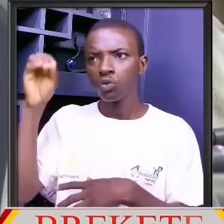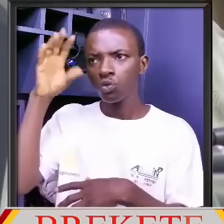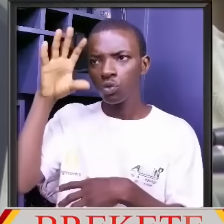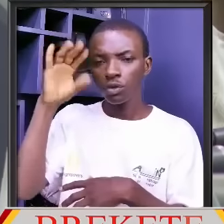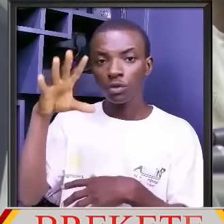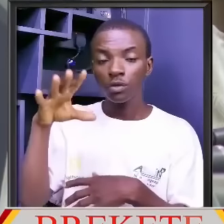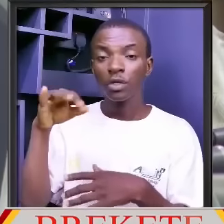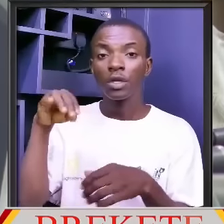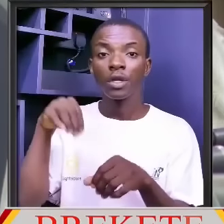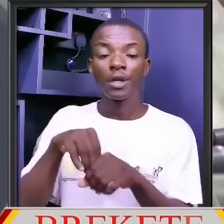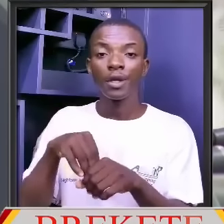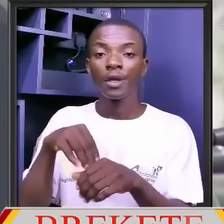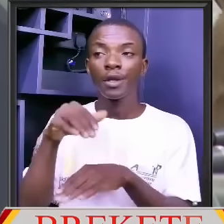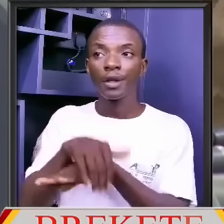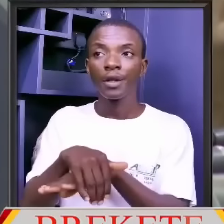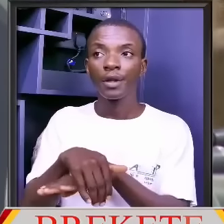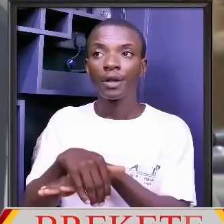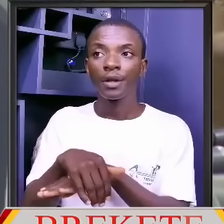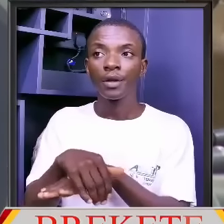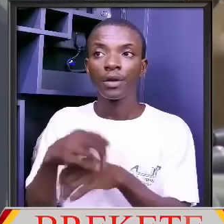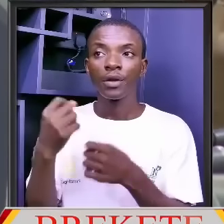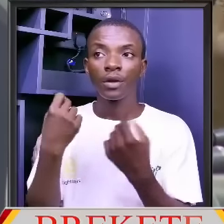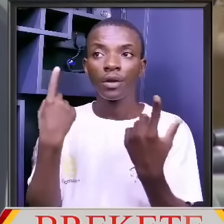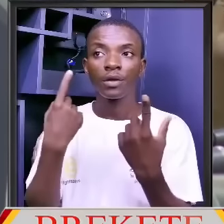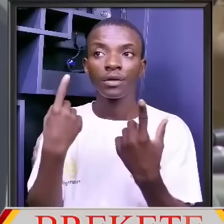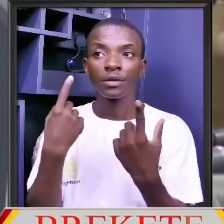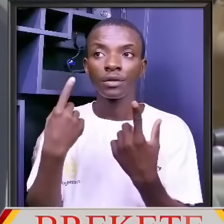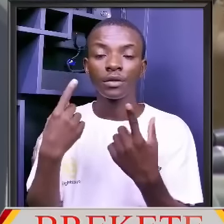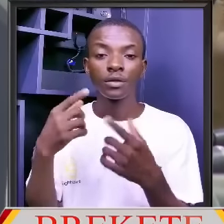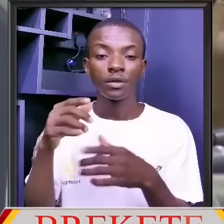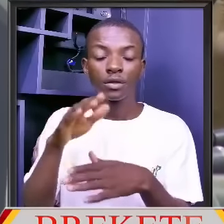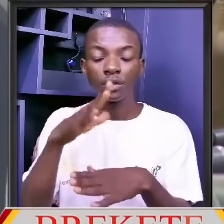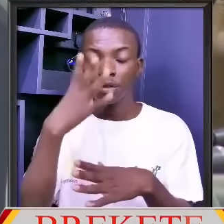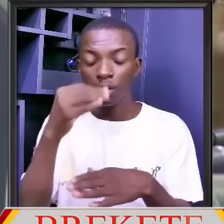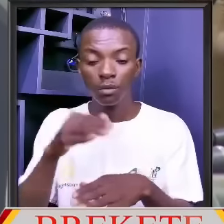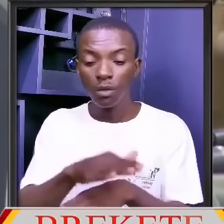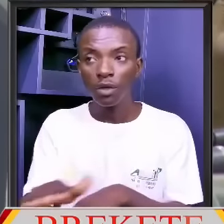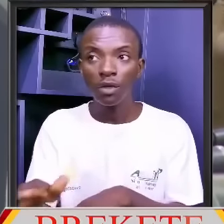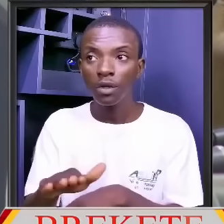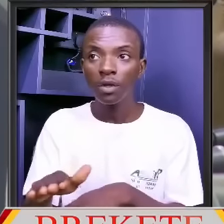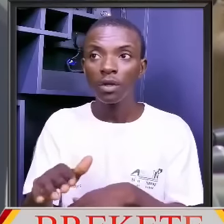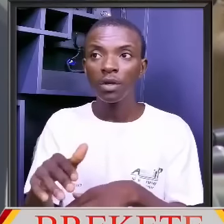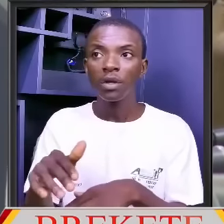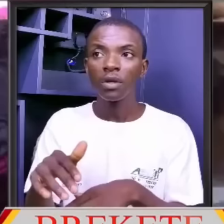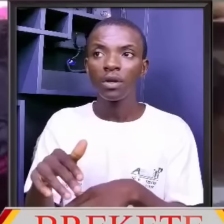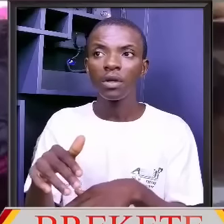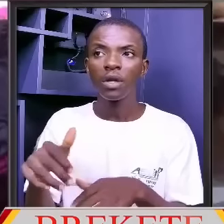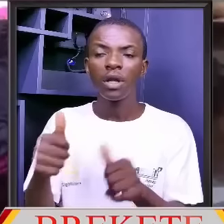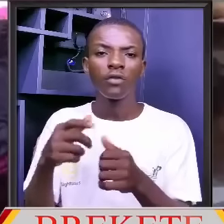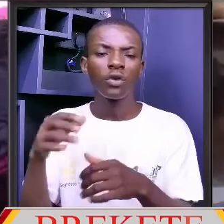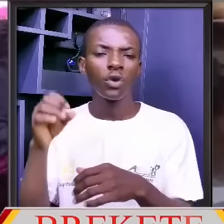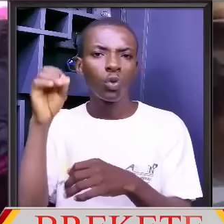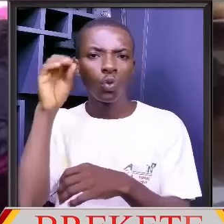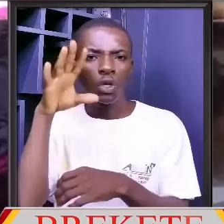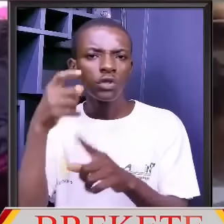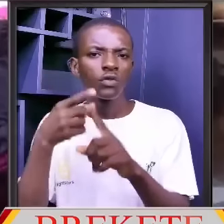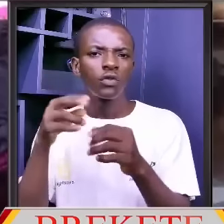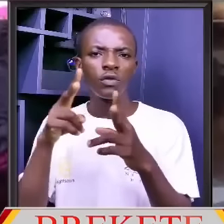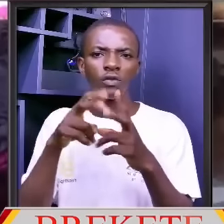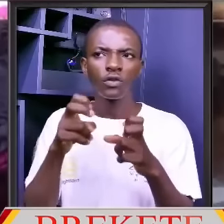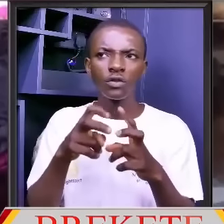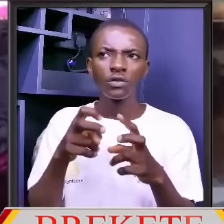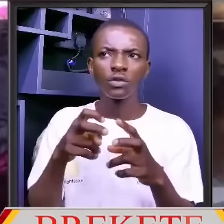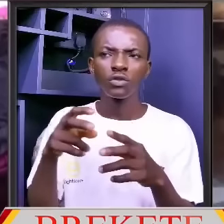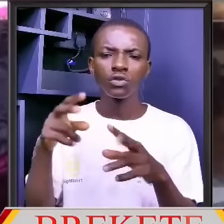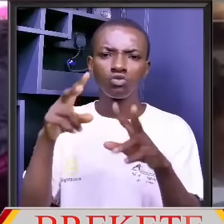winch. For night. Yeah, my children go wake up now. Grand, I they sleep. Every winch from my village, every winch they